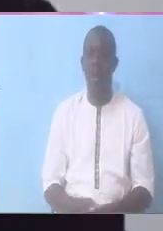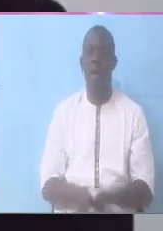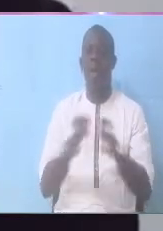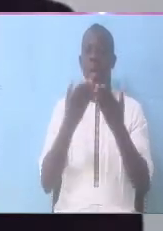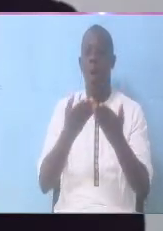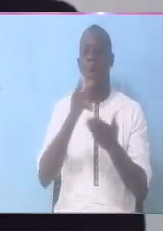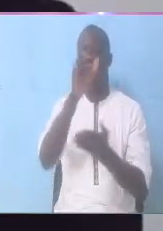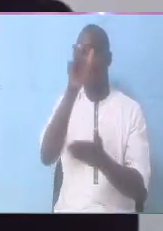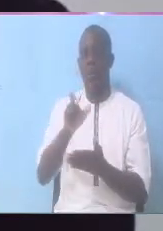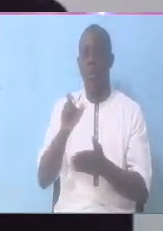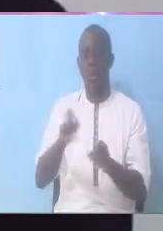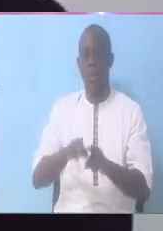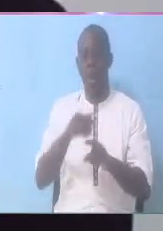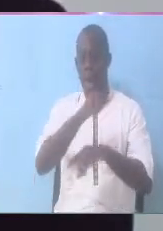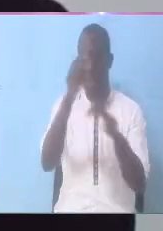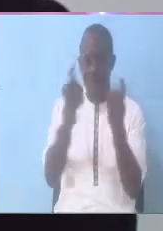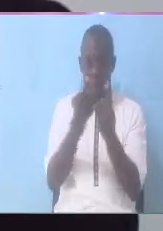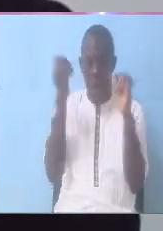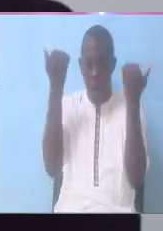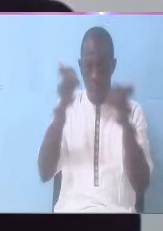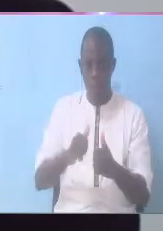Tamba.